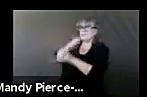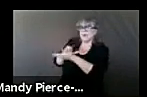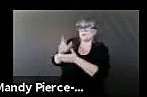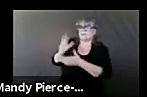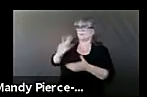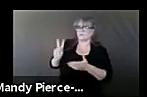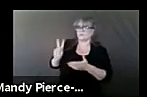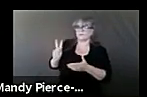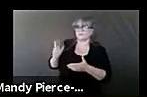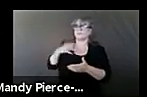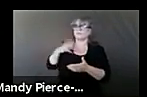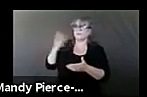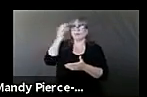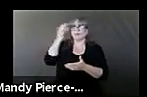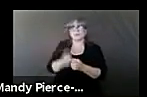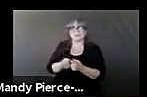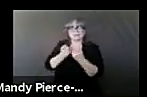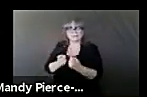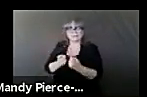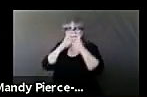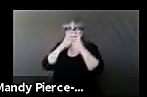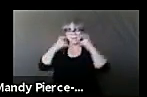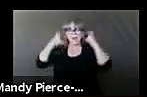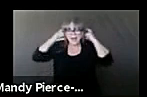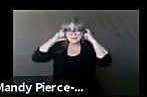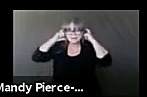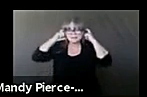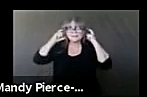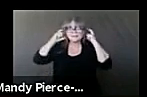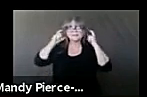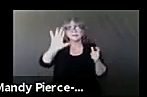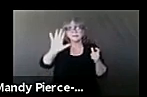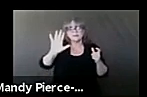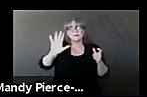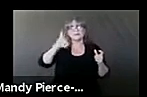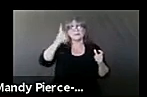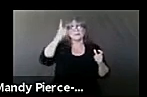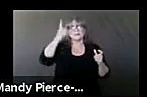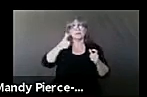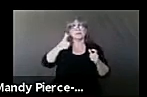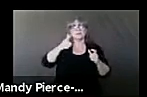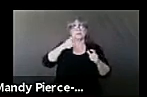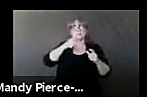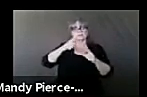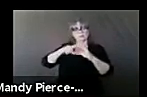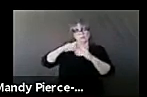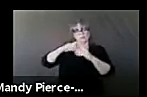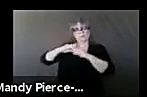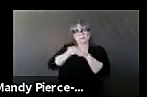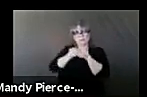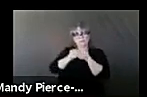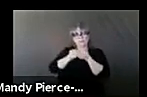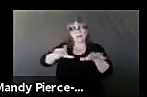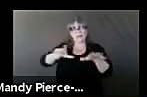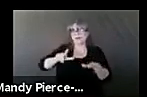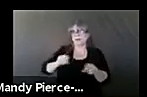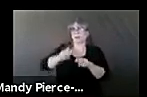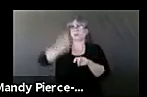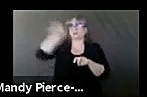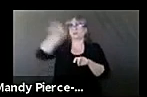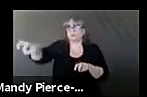mild case. So these offer an additional layer of protection. We are asking the public, please, please, please do not go out and